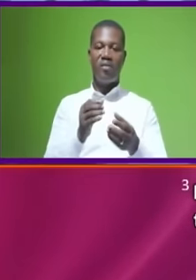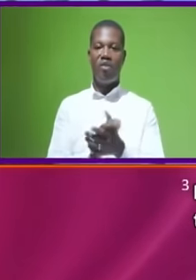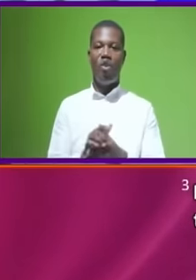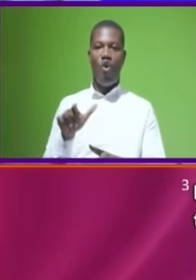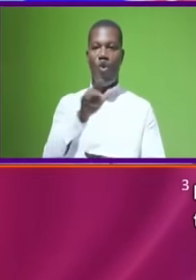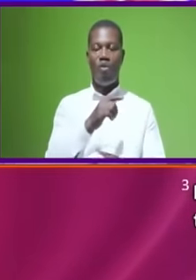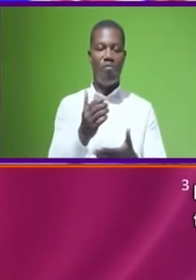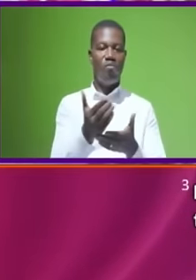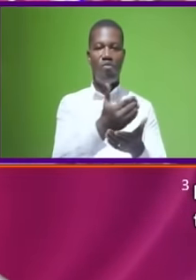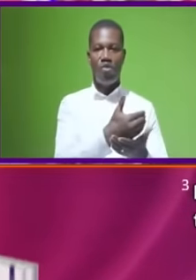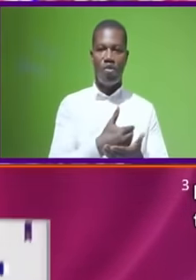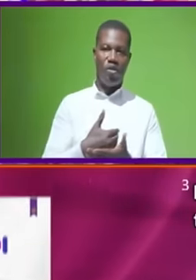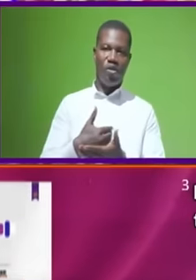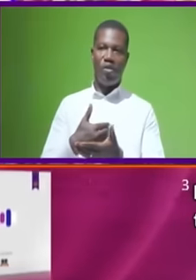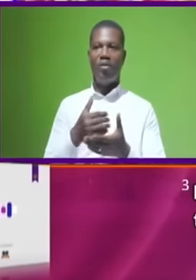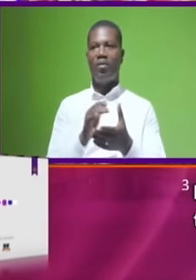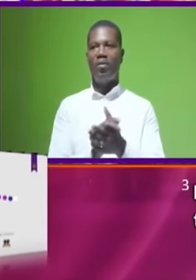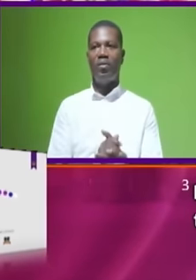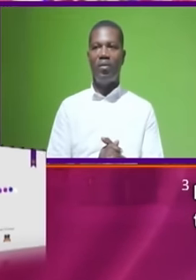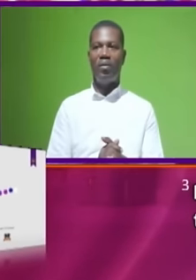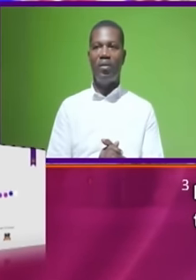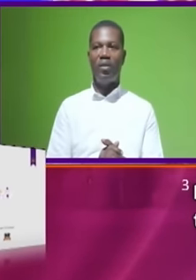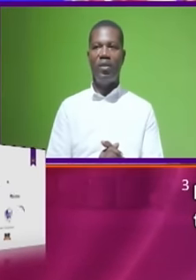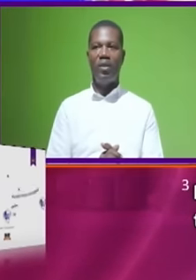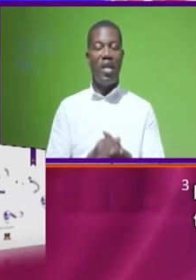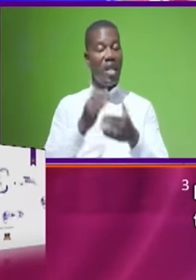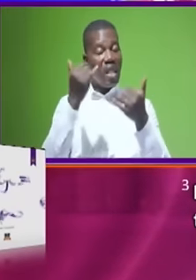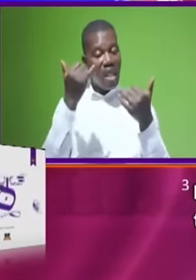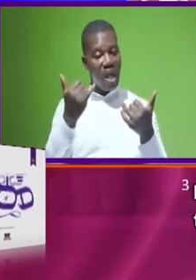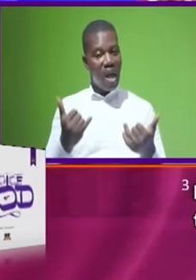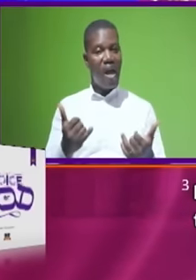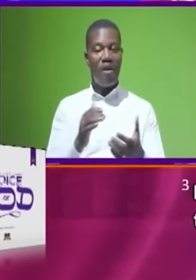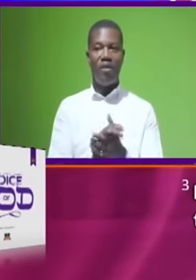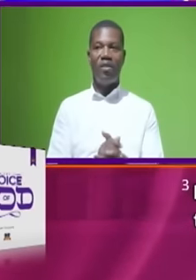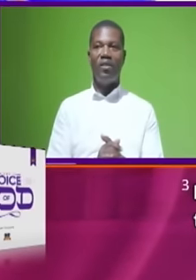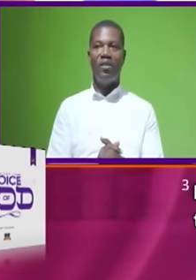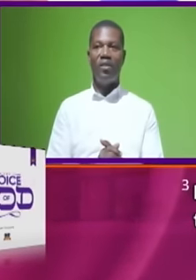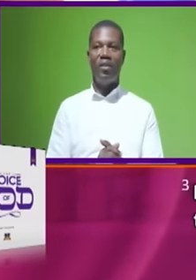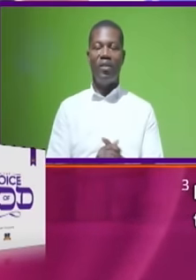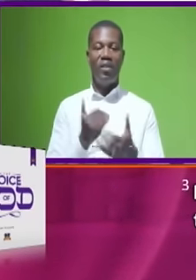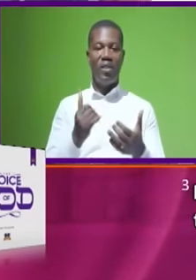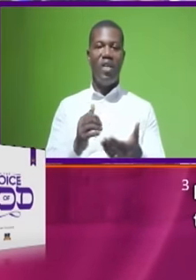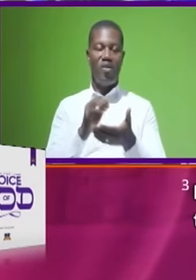O collection, our collection here. And he says, who be ye?